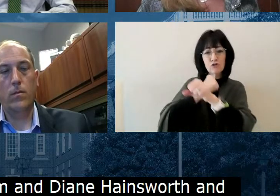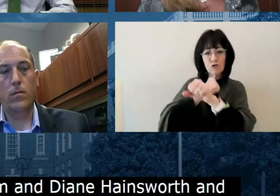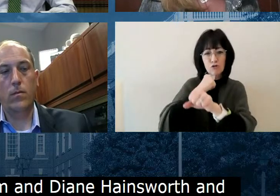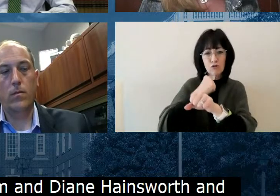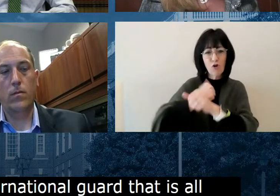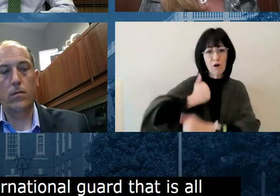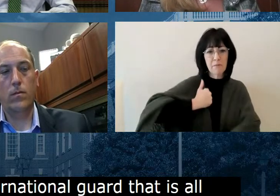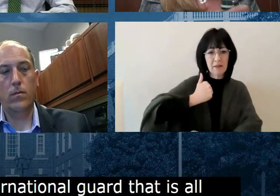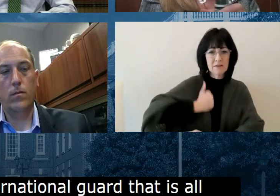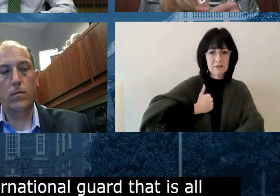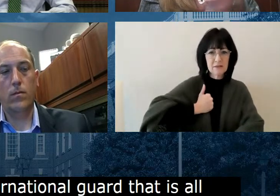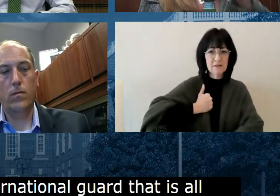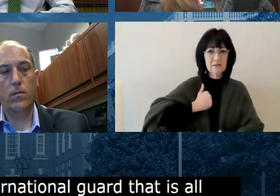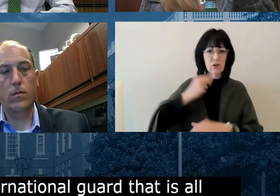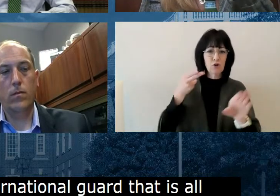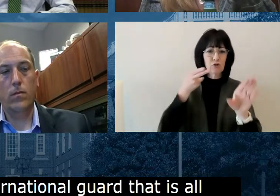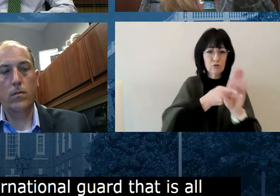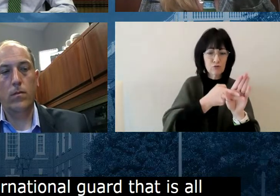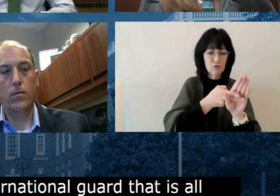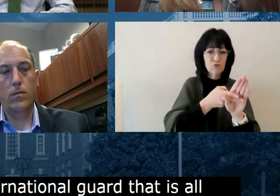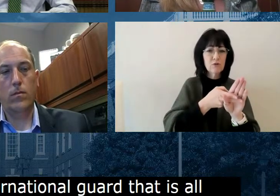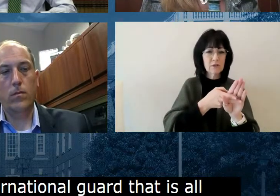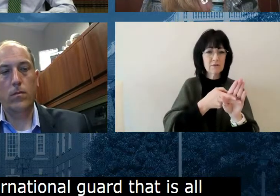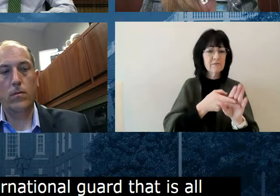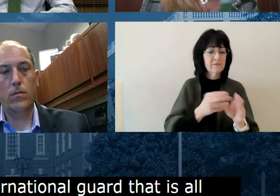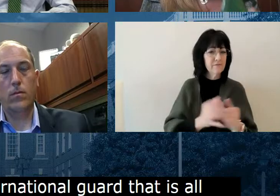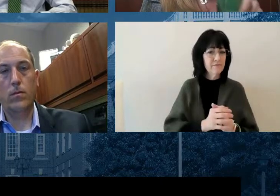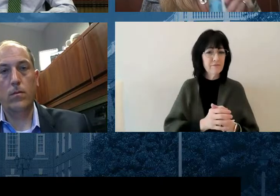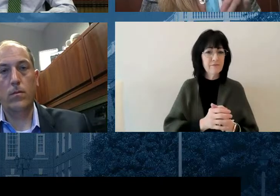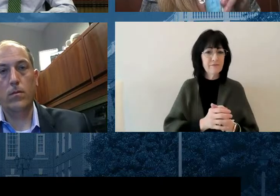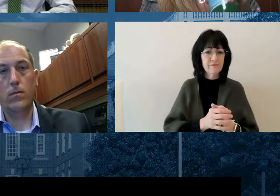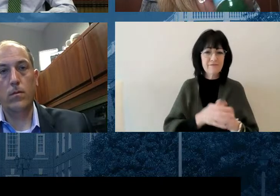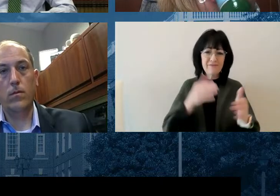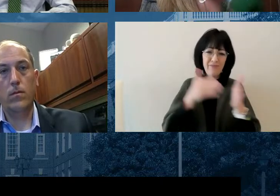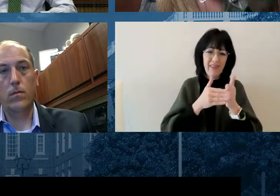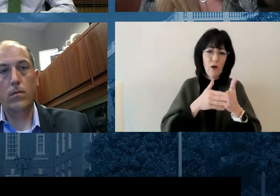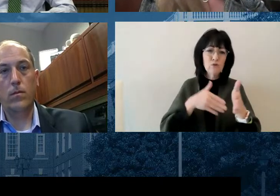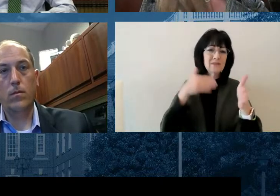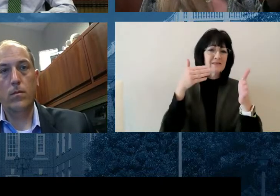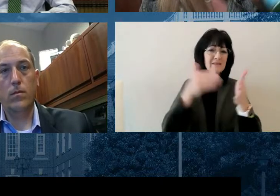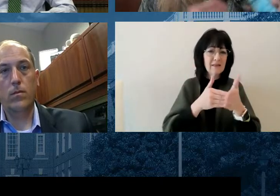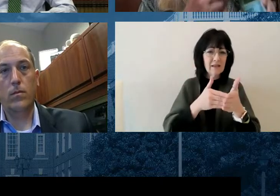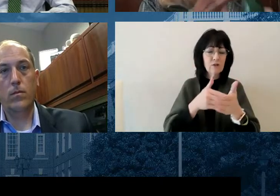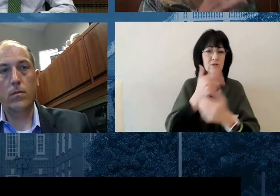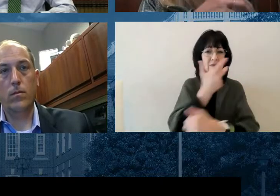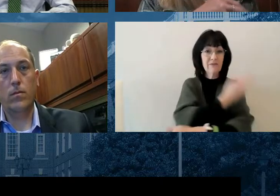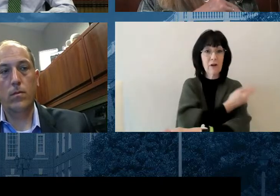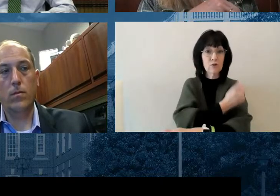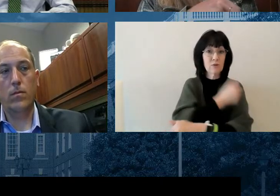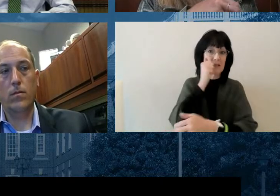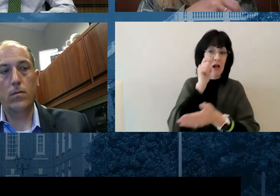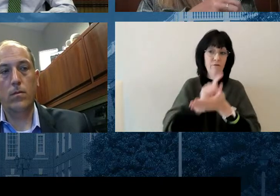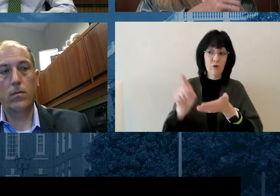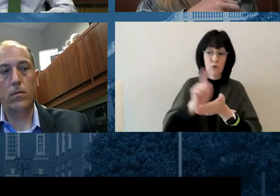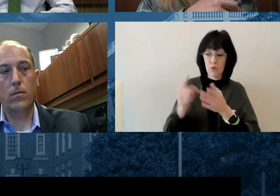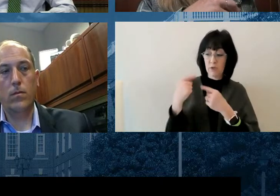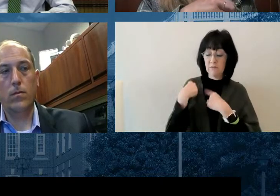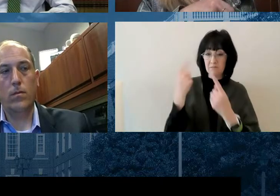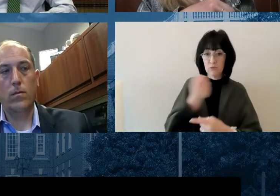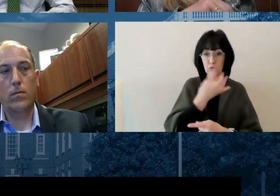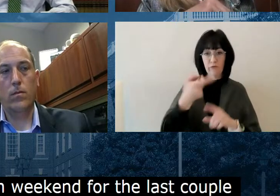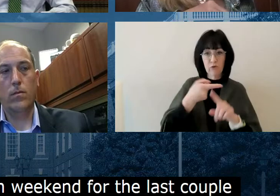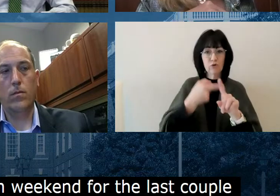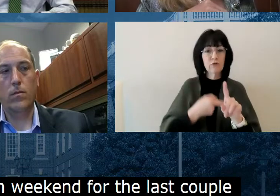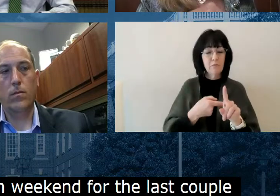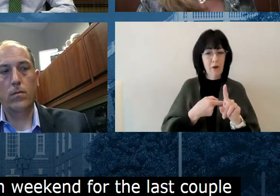operation. We've done thousands of vaccinations each weekend for the last couple months, really